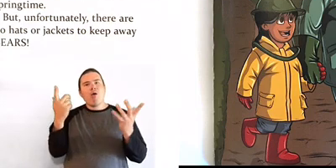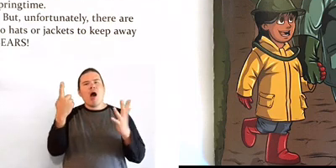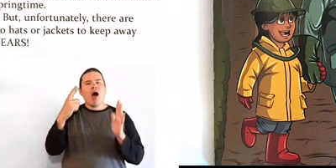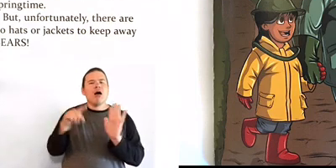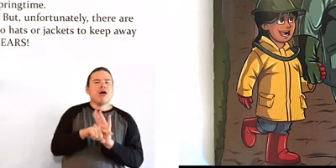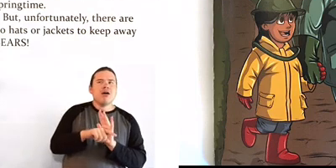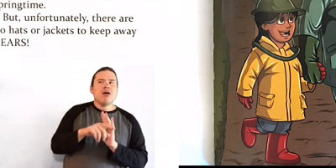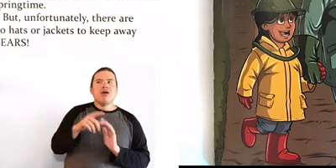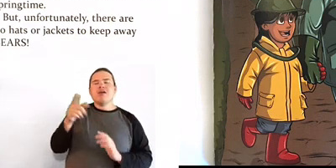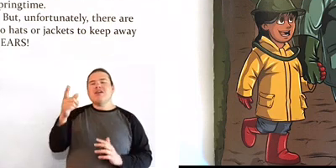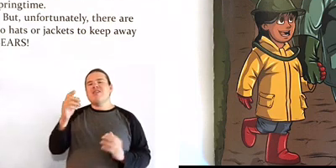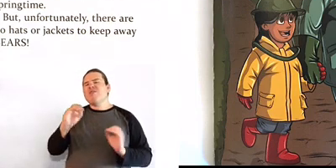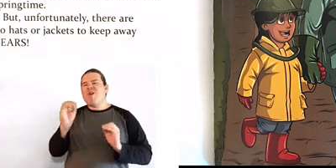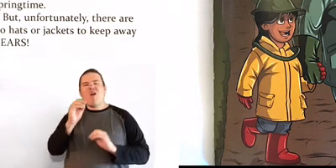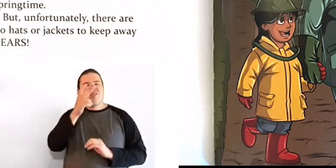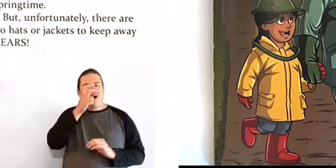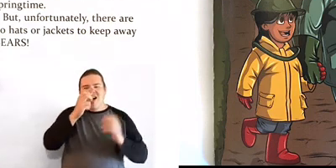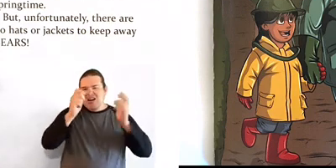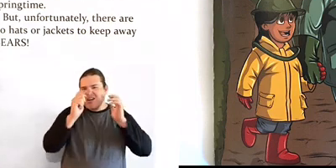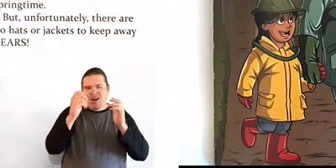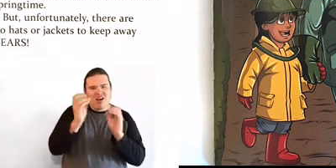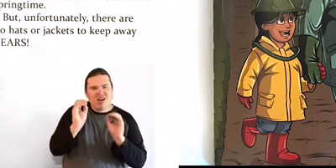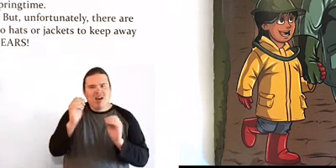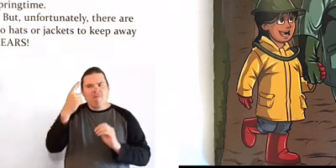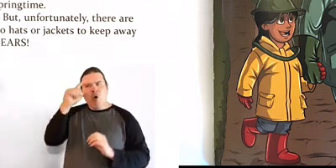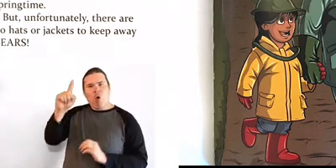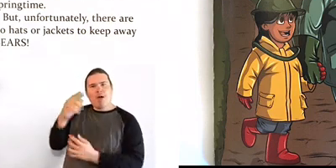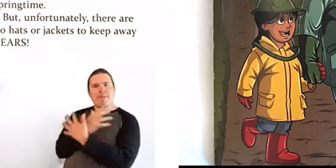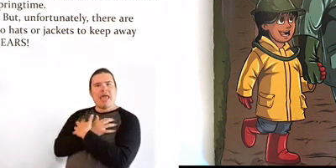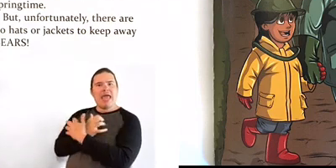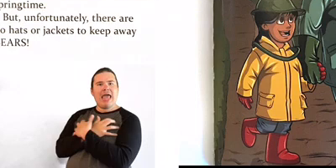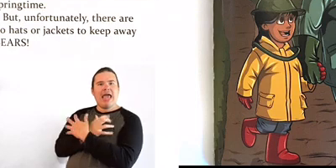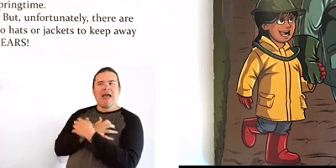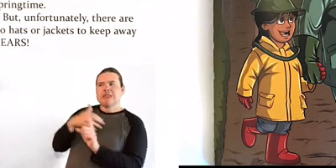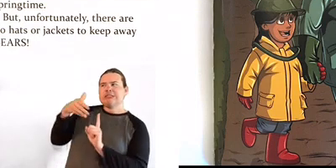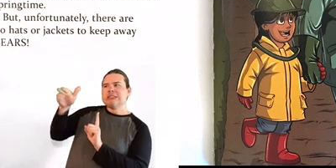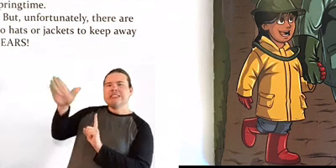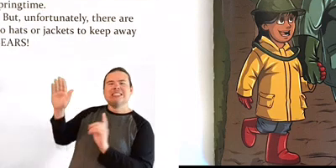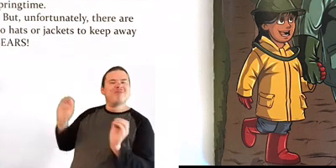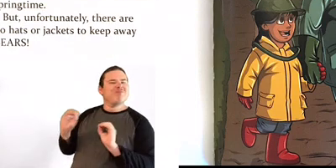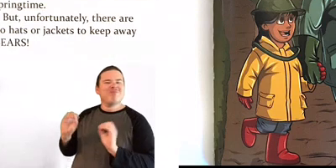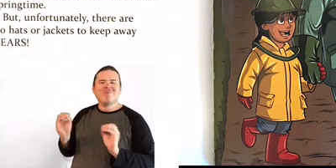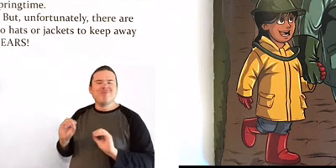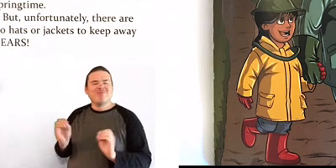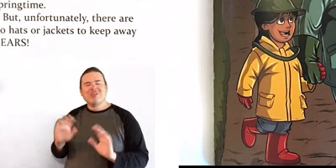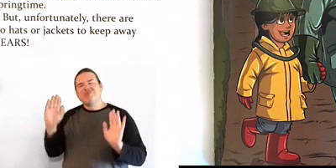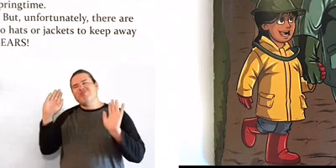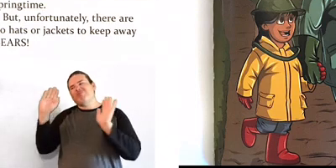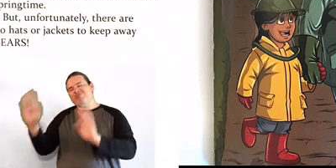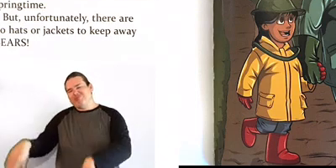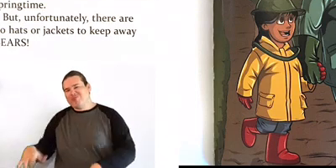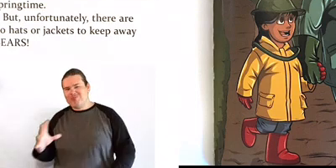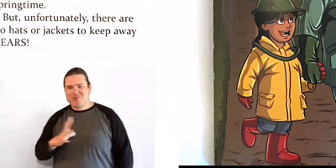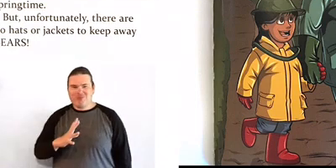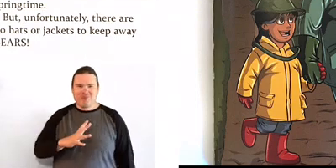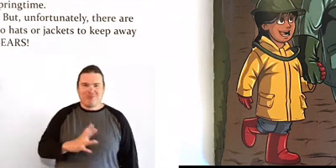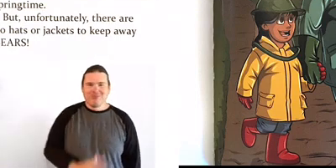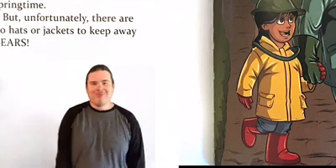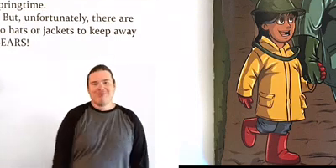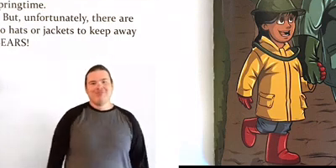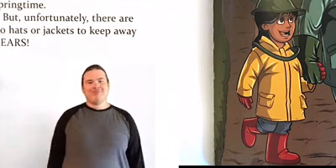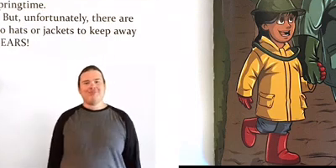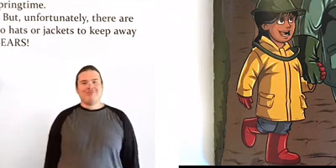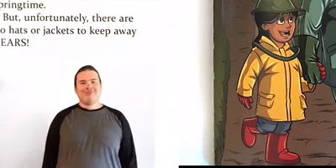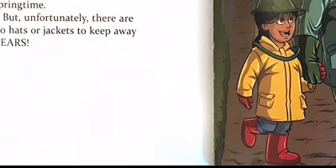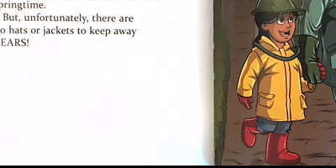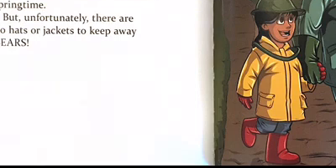But, unfortunately, there were no hats or jackets to keep away bears.